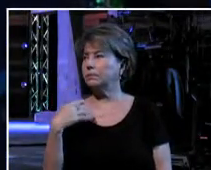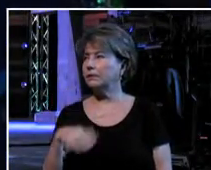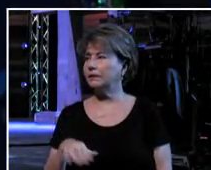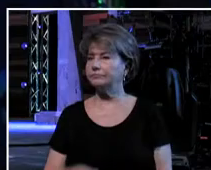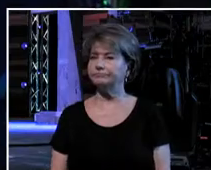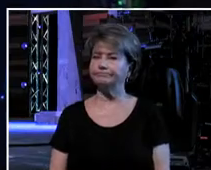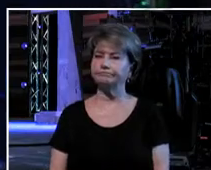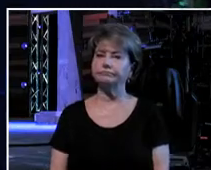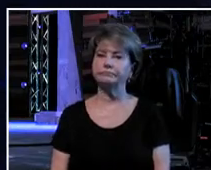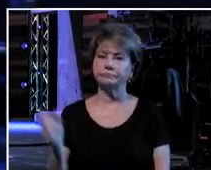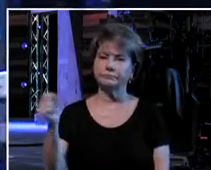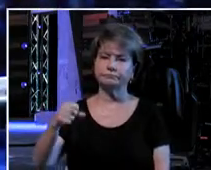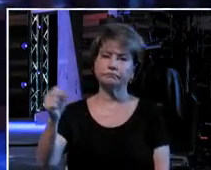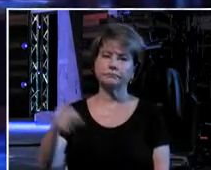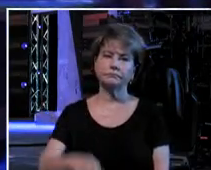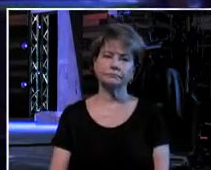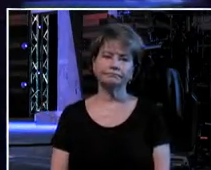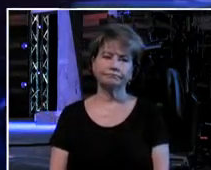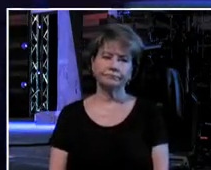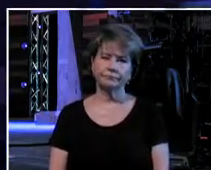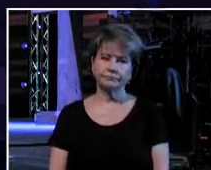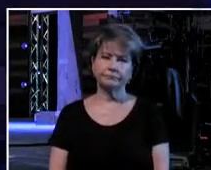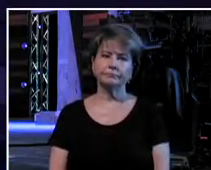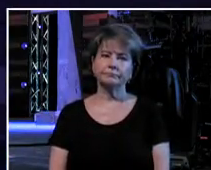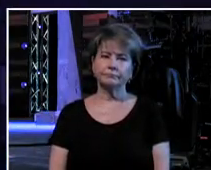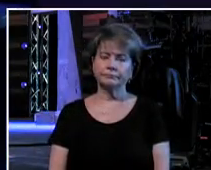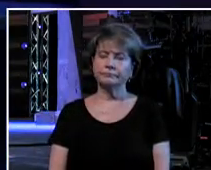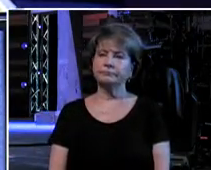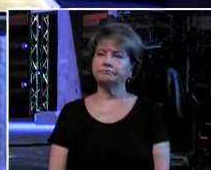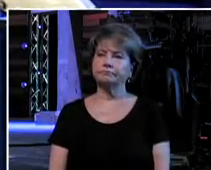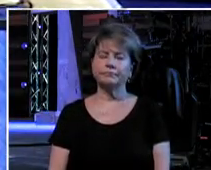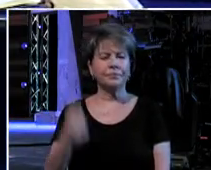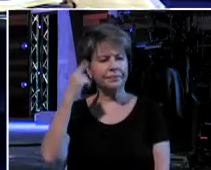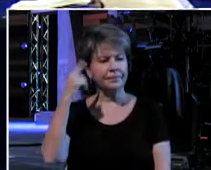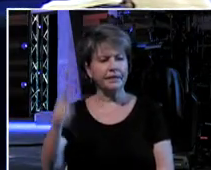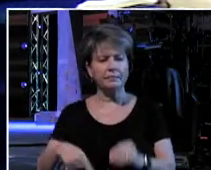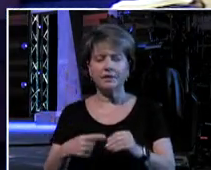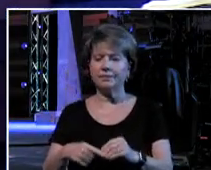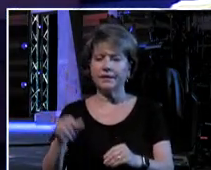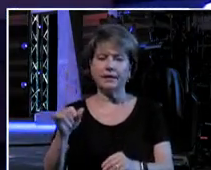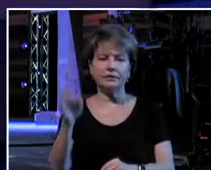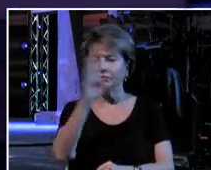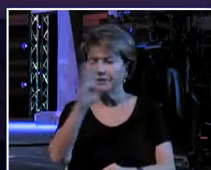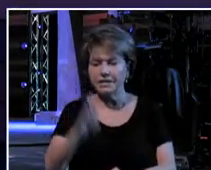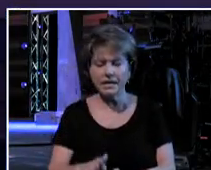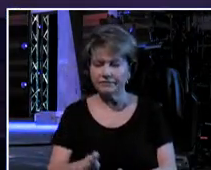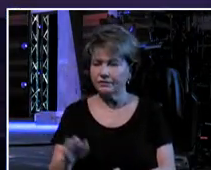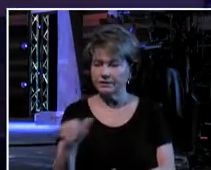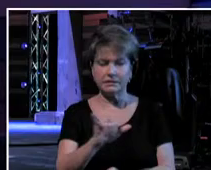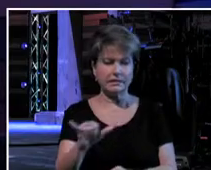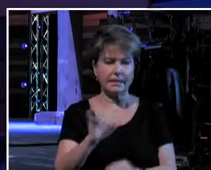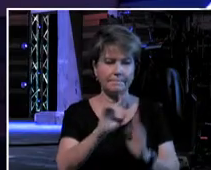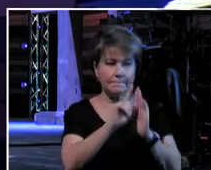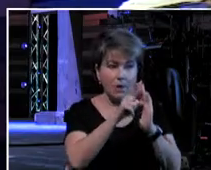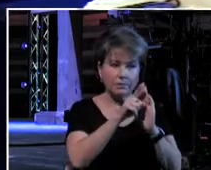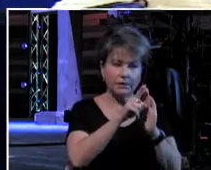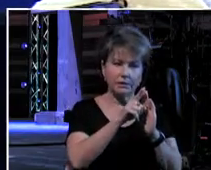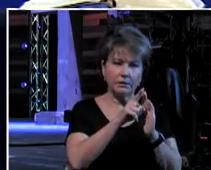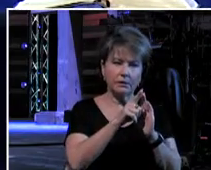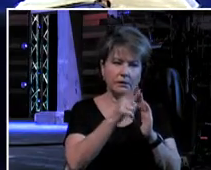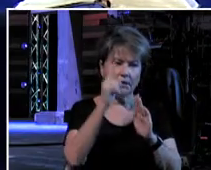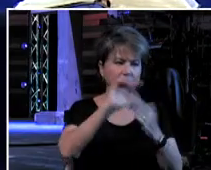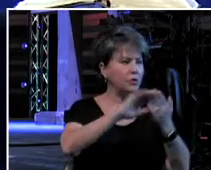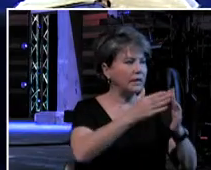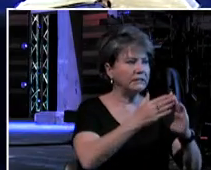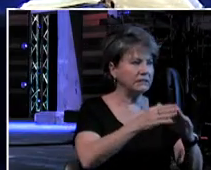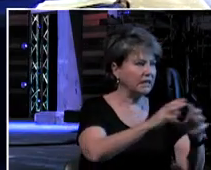Yeah. So if you just think about that never the same moment for a city 10